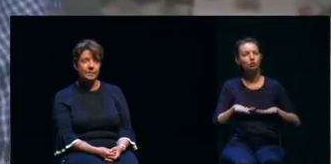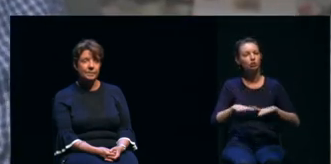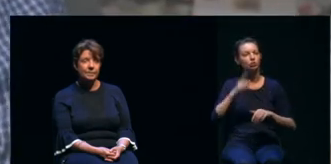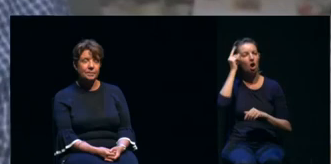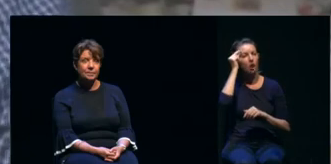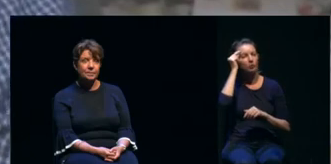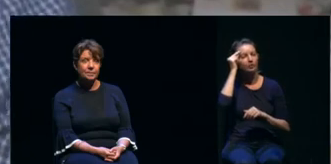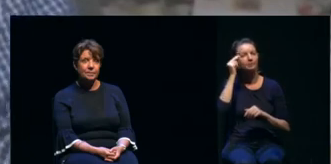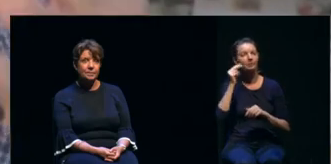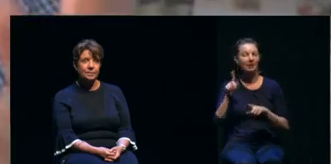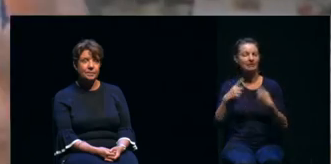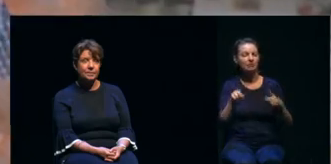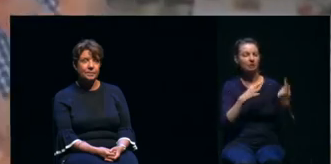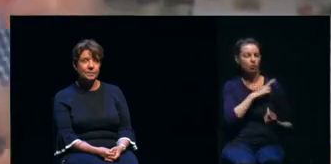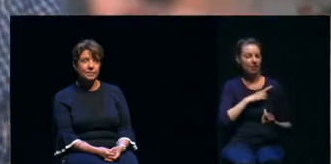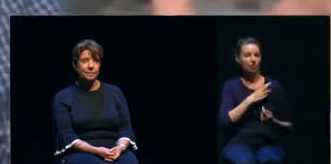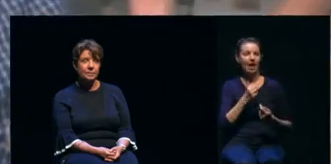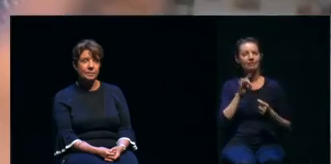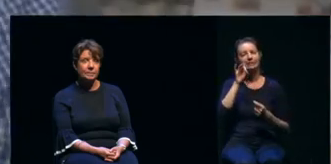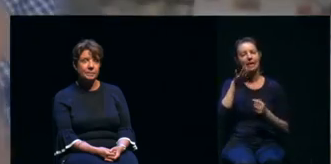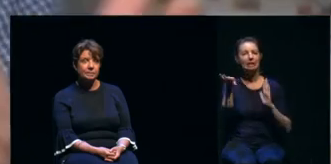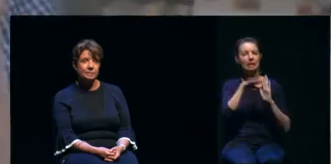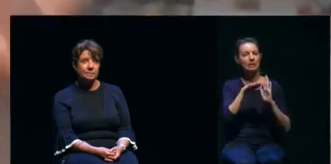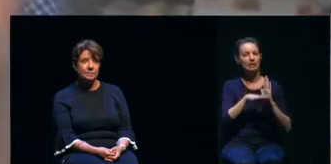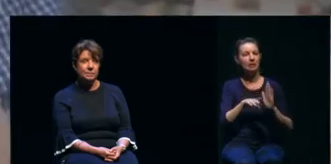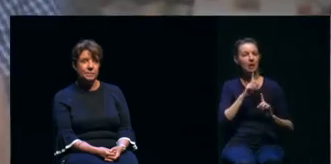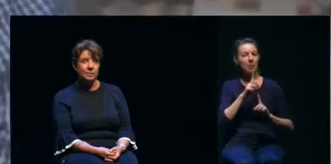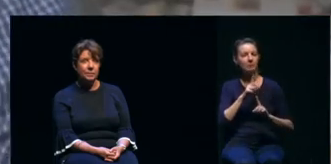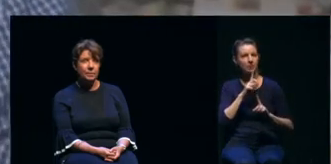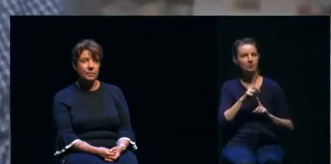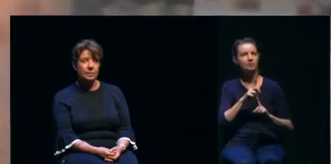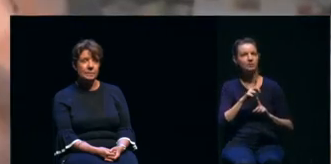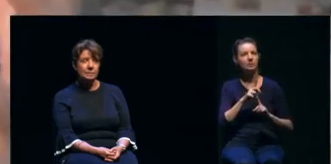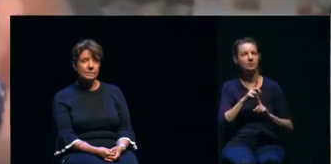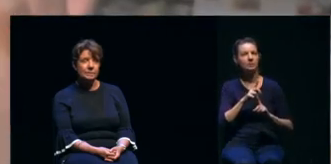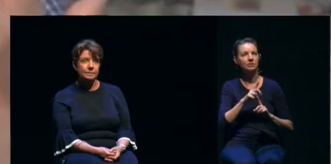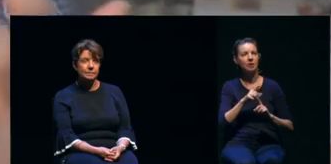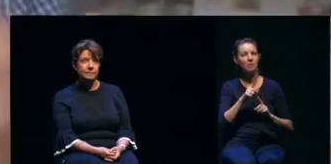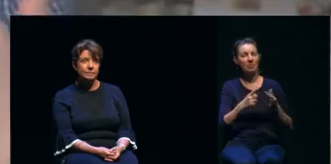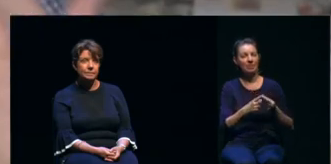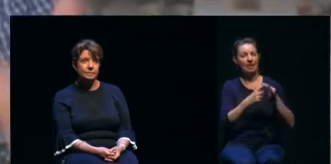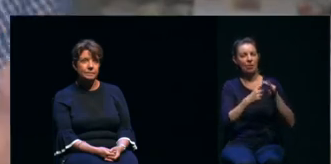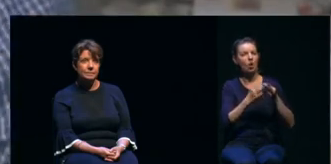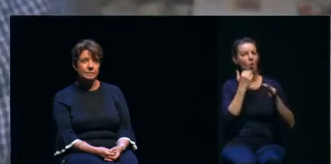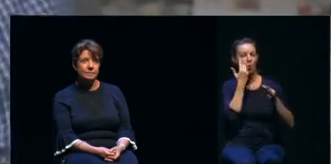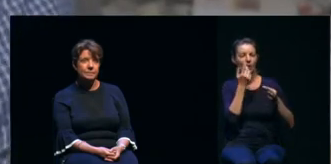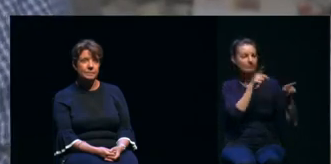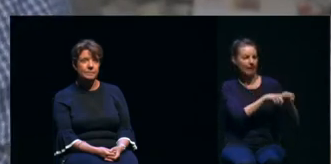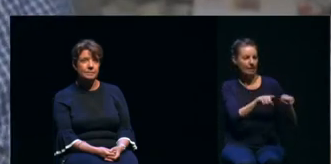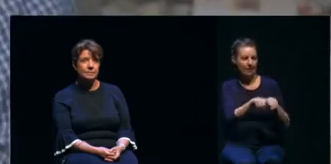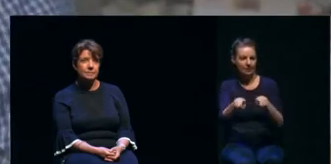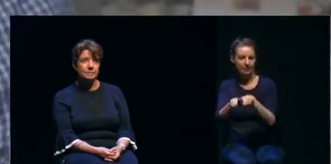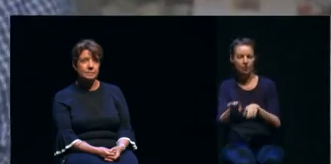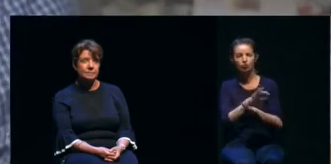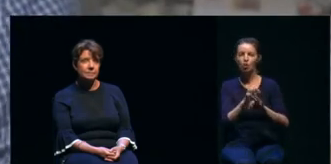myth in the world. And the Ten Commandments, you know, they vary in number, but the sort of the key commandments seem to be the same in every religion. It's like, thou